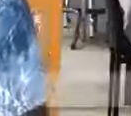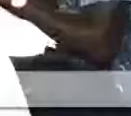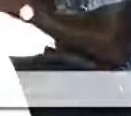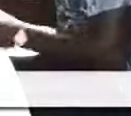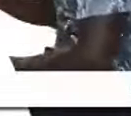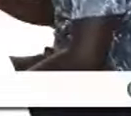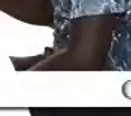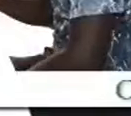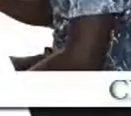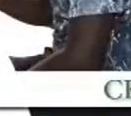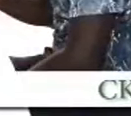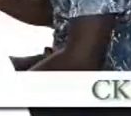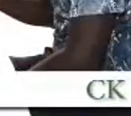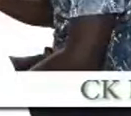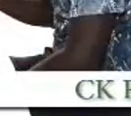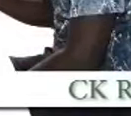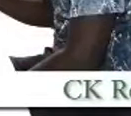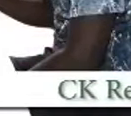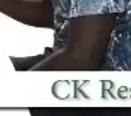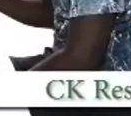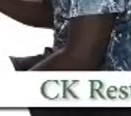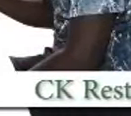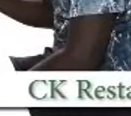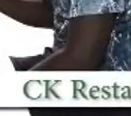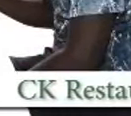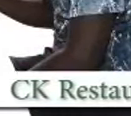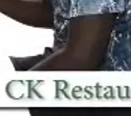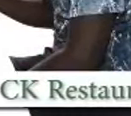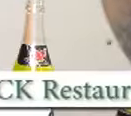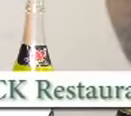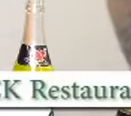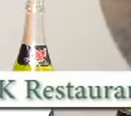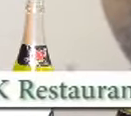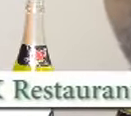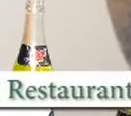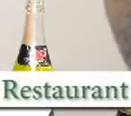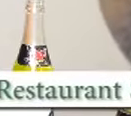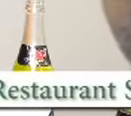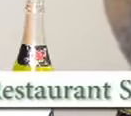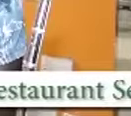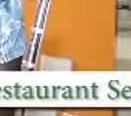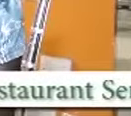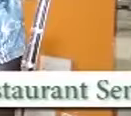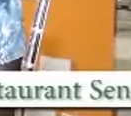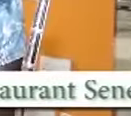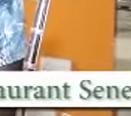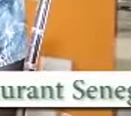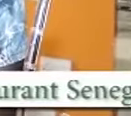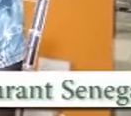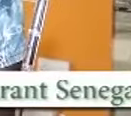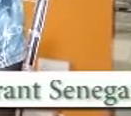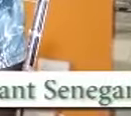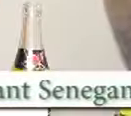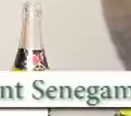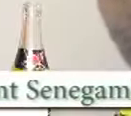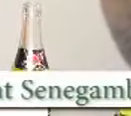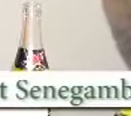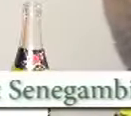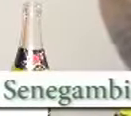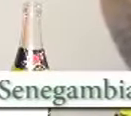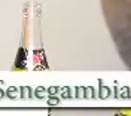janno domoro seniata adiata topotoro fanan kendema bijé luntan during tamala abbe